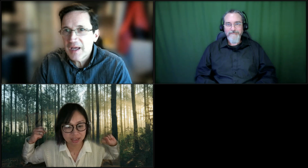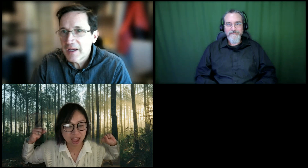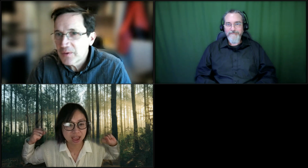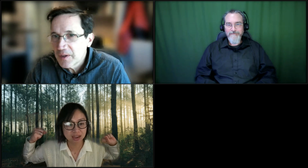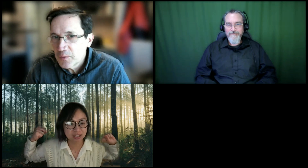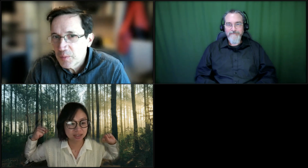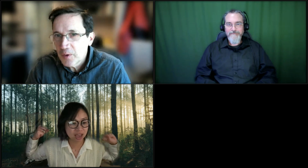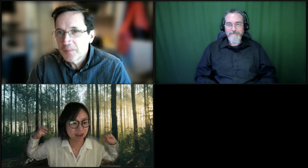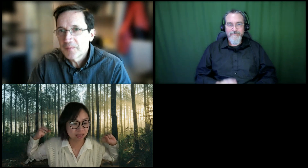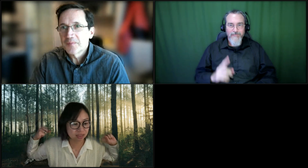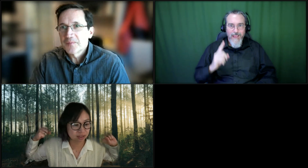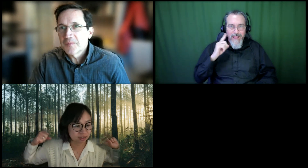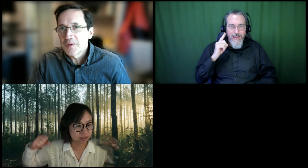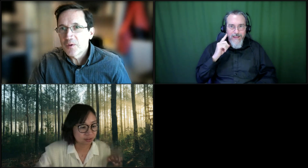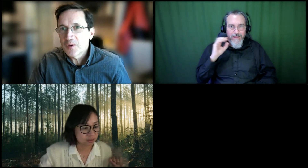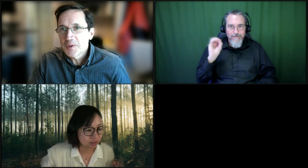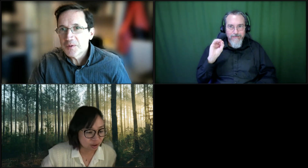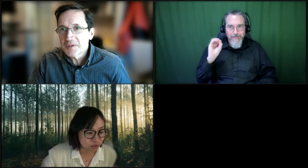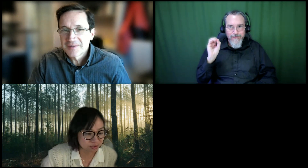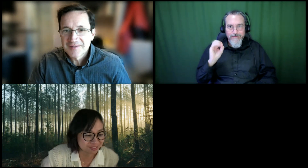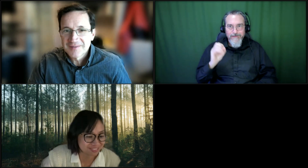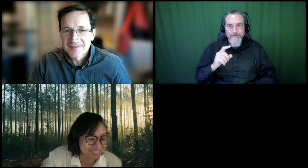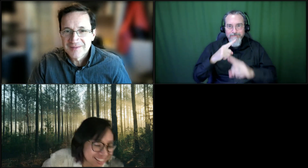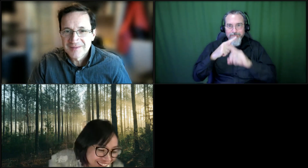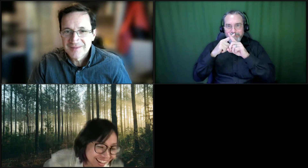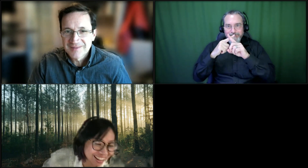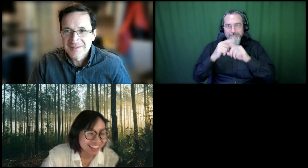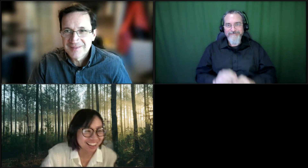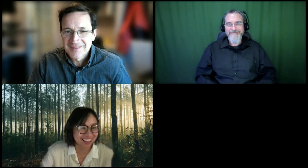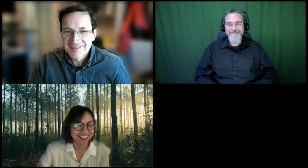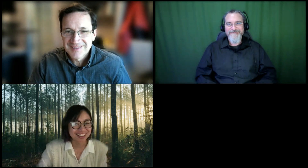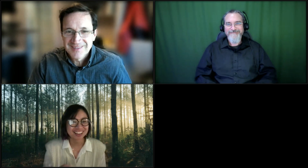And I don't hear you, Poe. You're on mute.